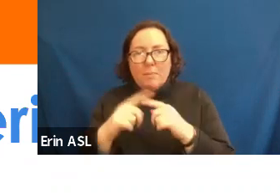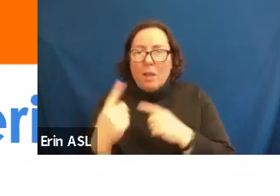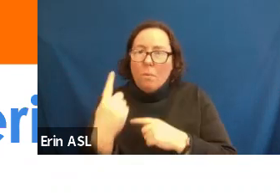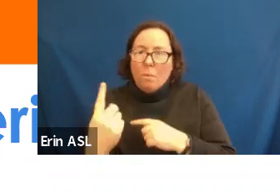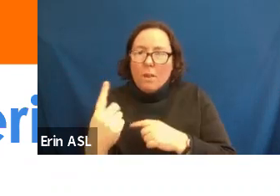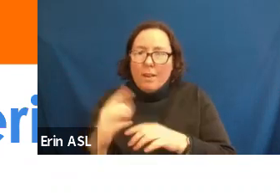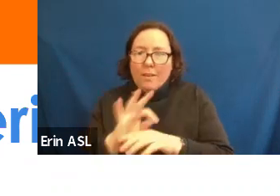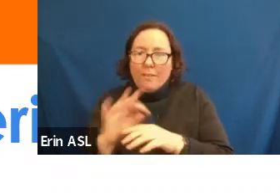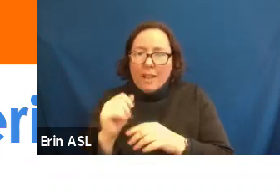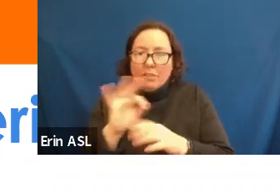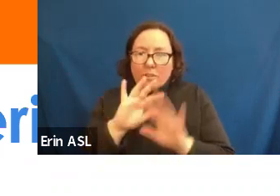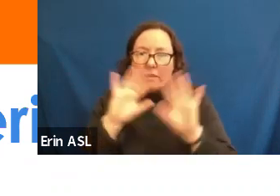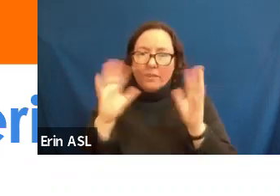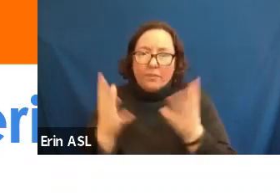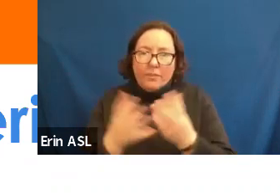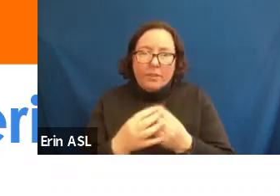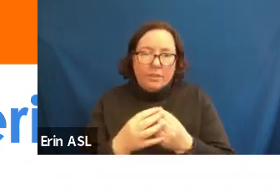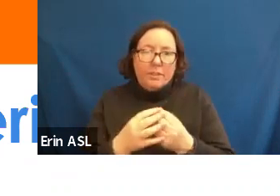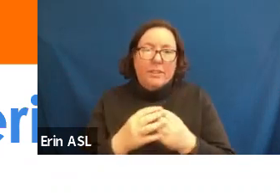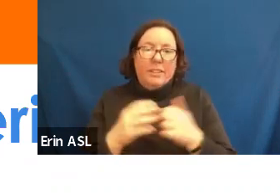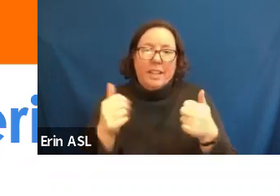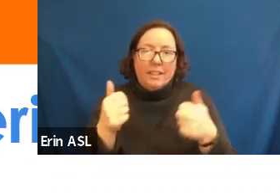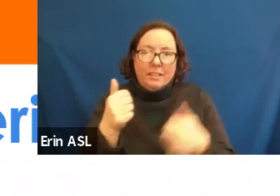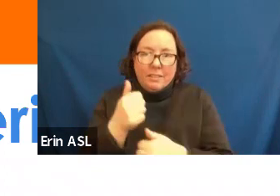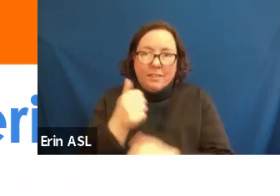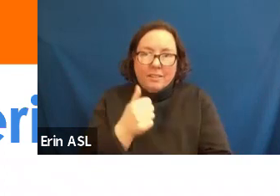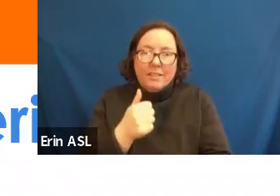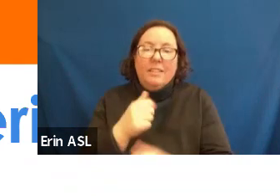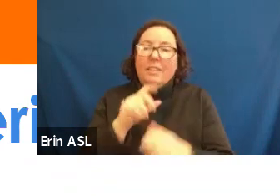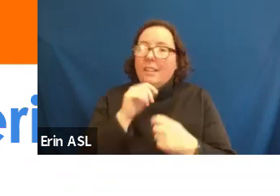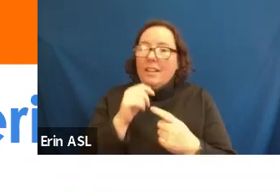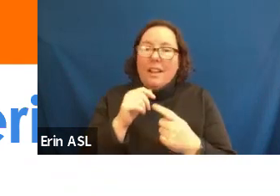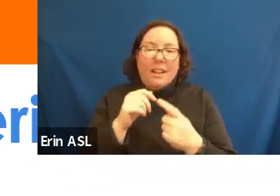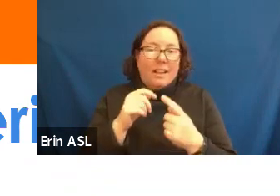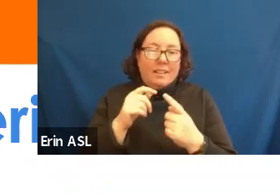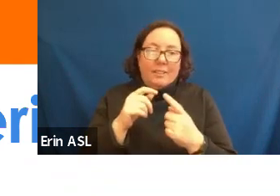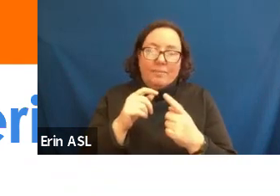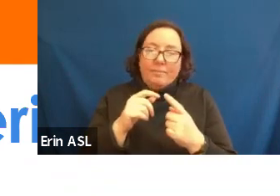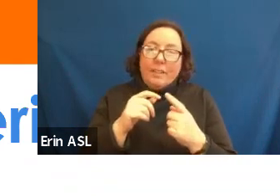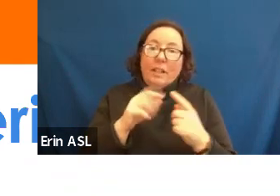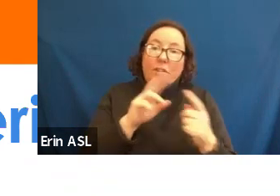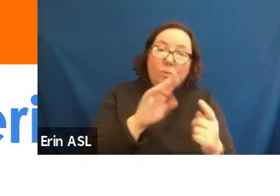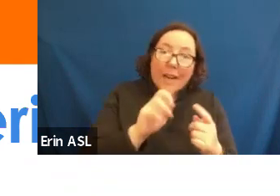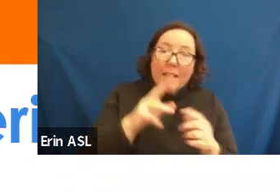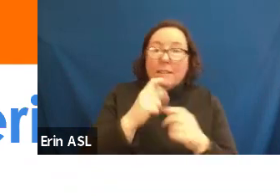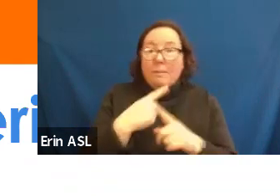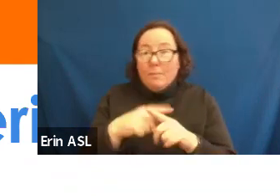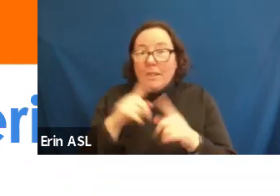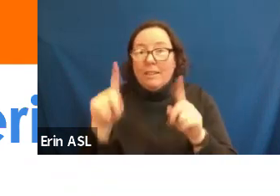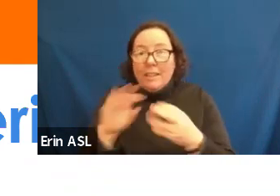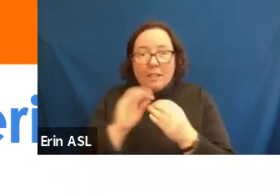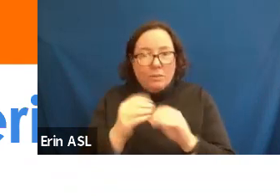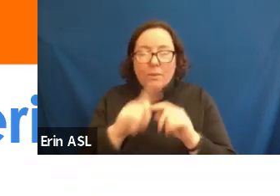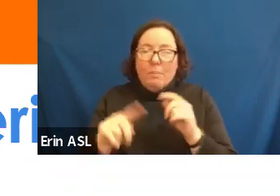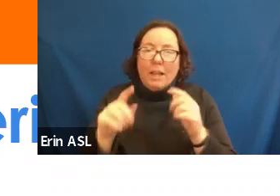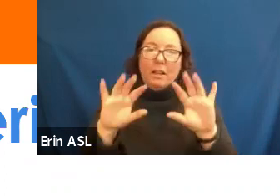factor of a factor of a factor. And only since determining that the top